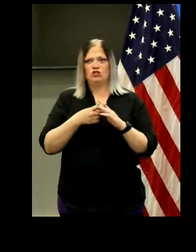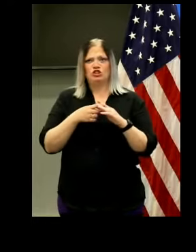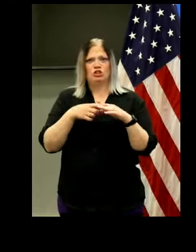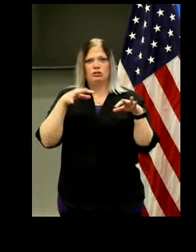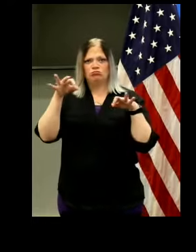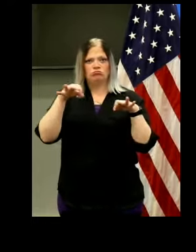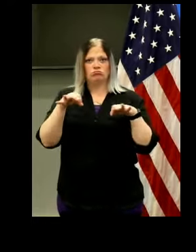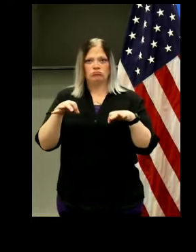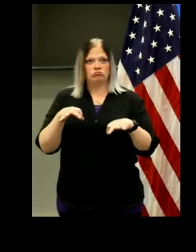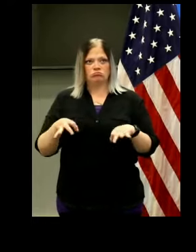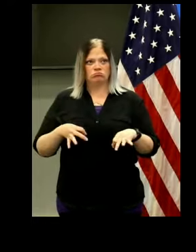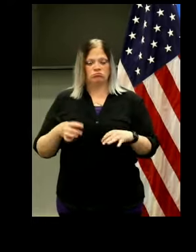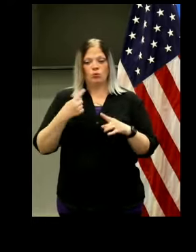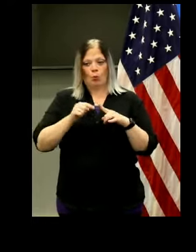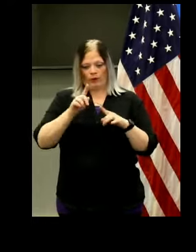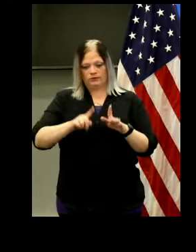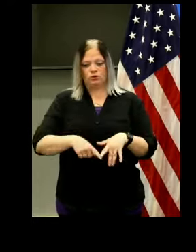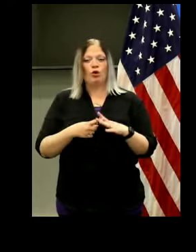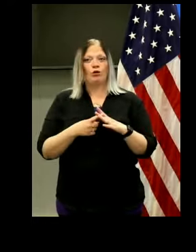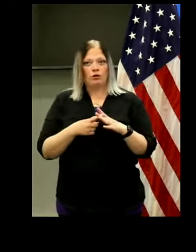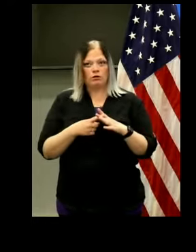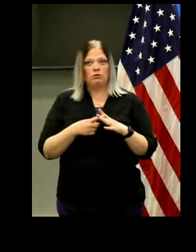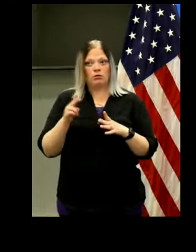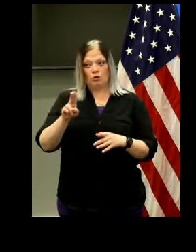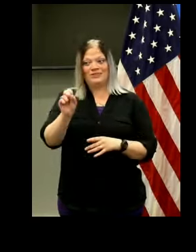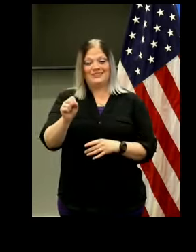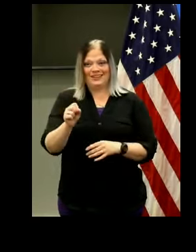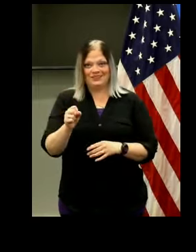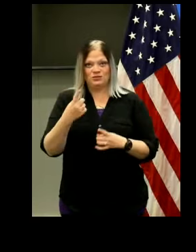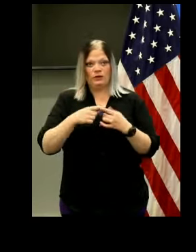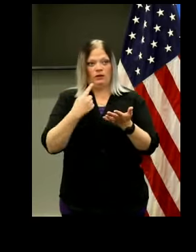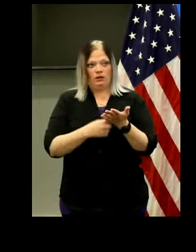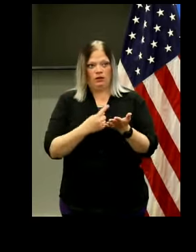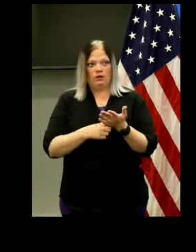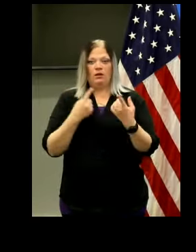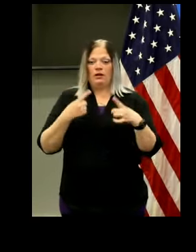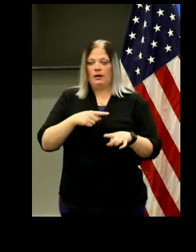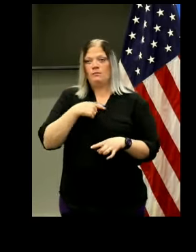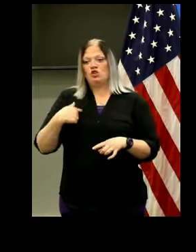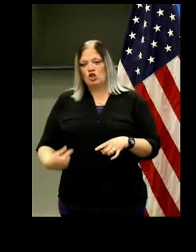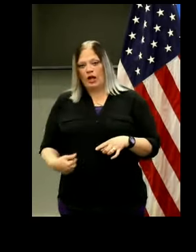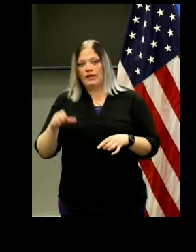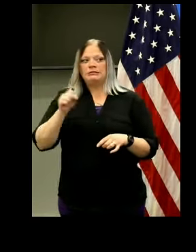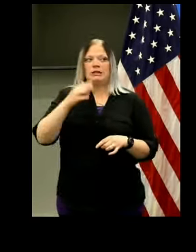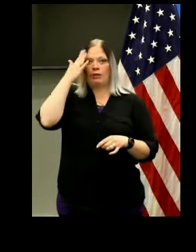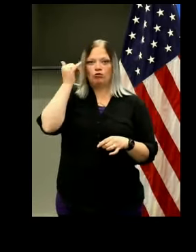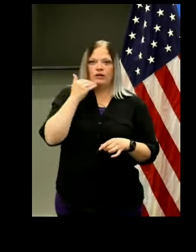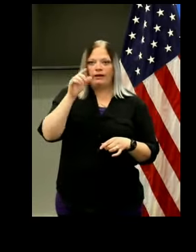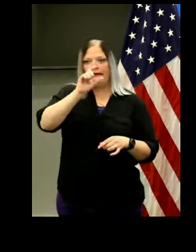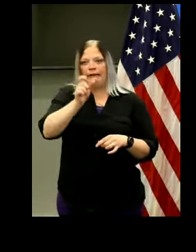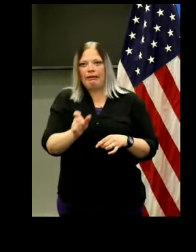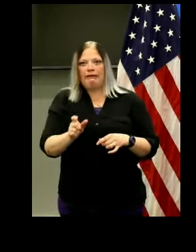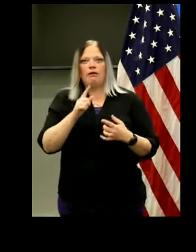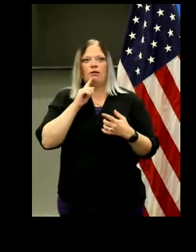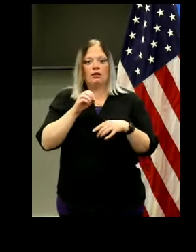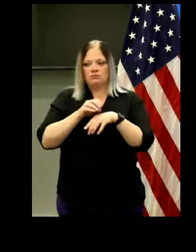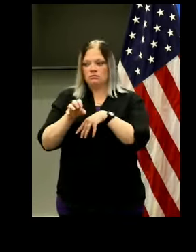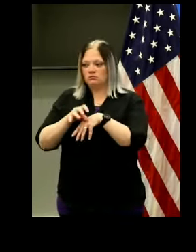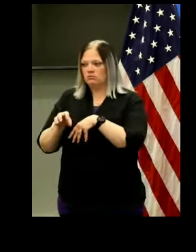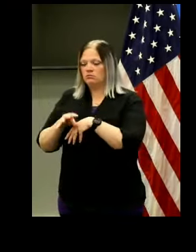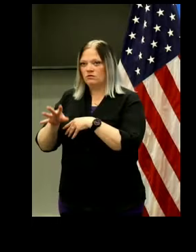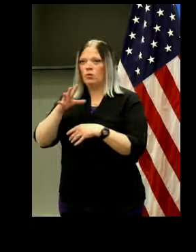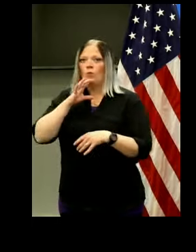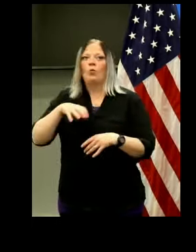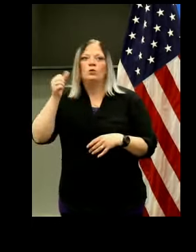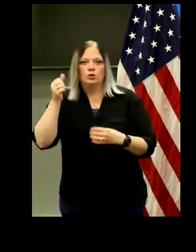said when this outbreak started in the United States. When they were talking about what happened in China and South Korea and Italy, it was really affecting those that were